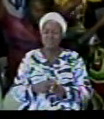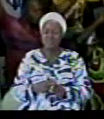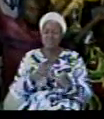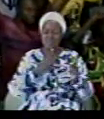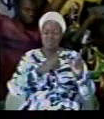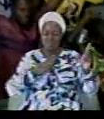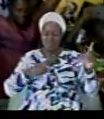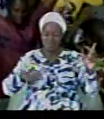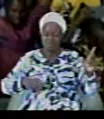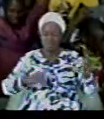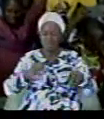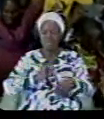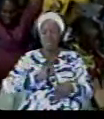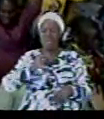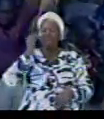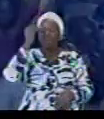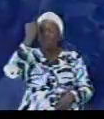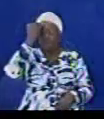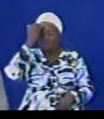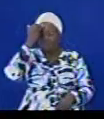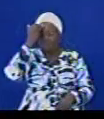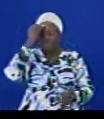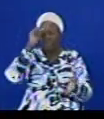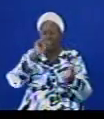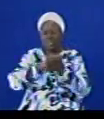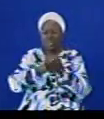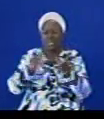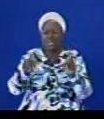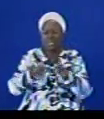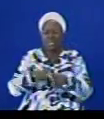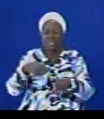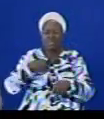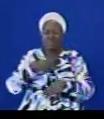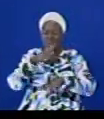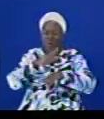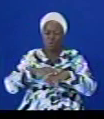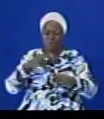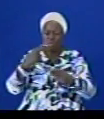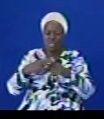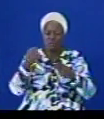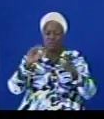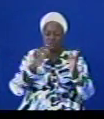Lord, I know at the mention of the name of Jesus, it is